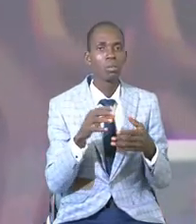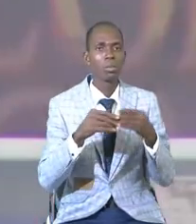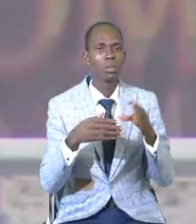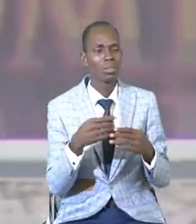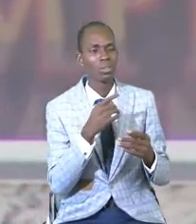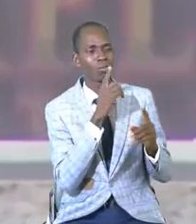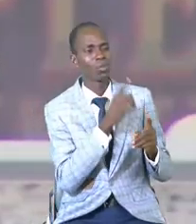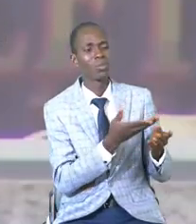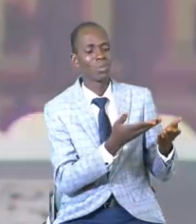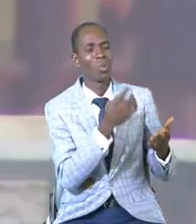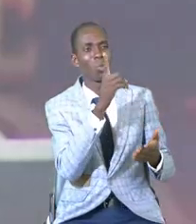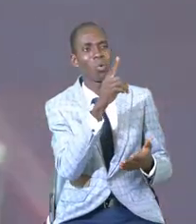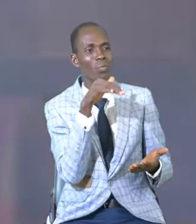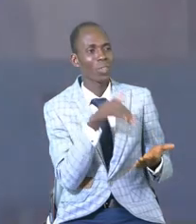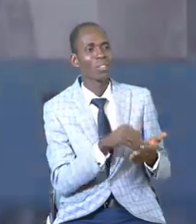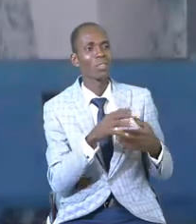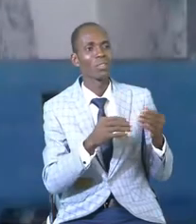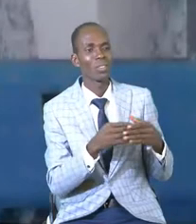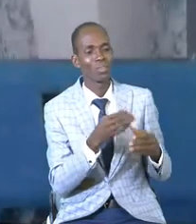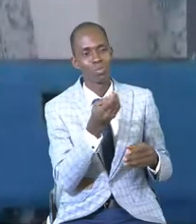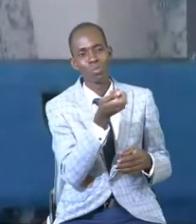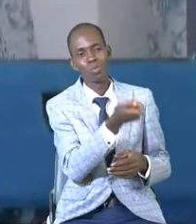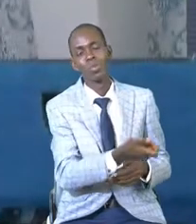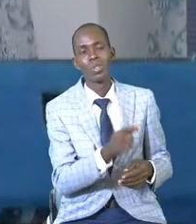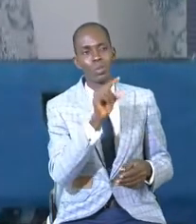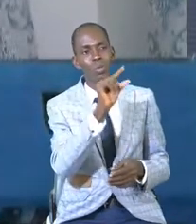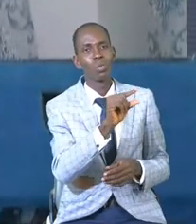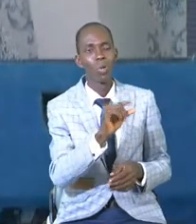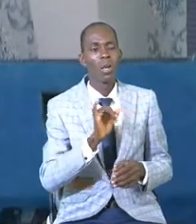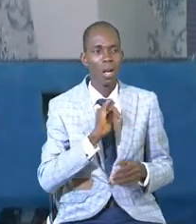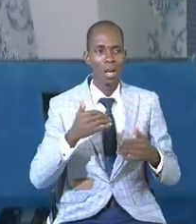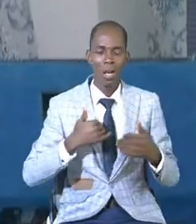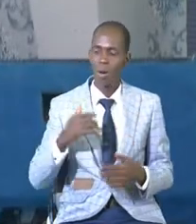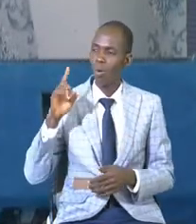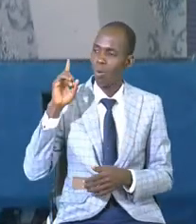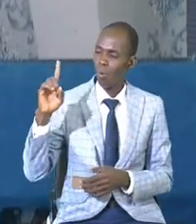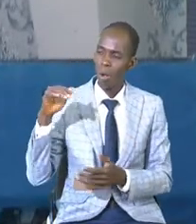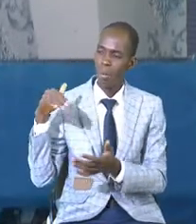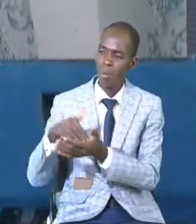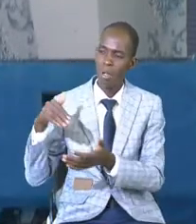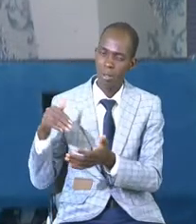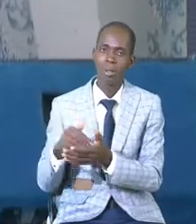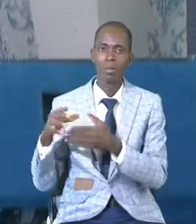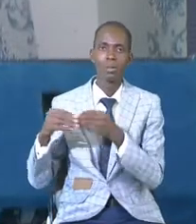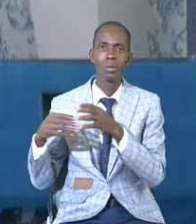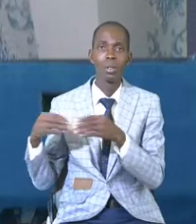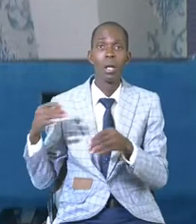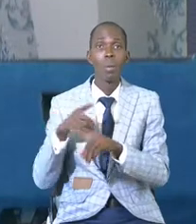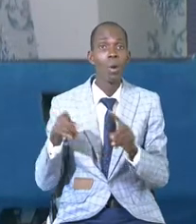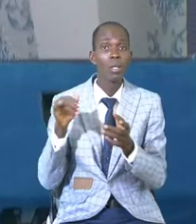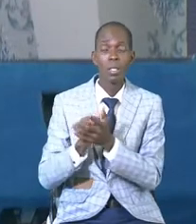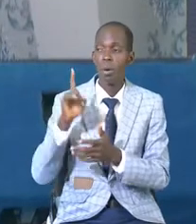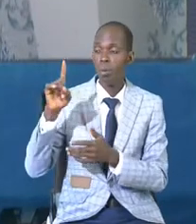with 1,000? What am I doing with 10,000? I have 1 million. And the 1 million will not